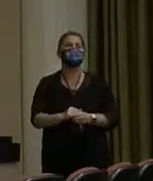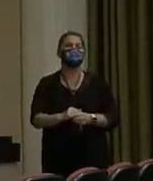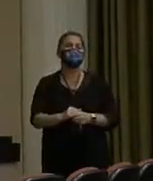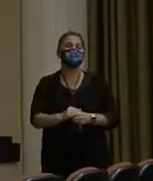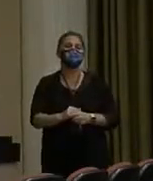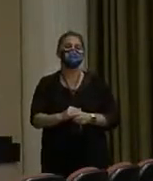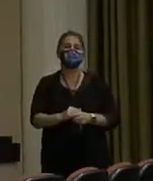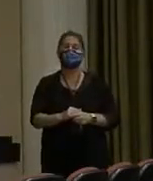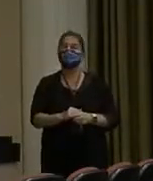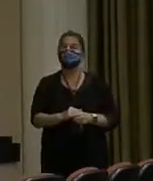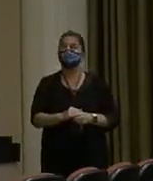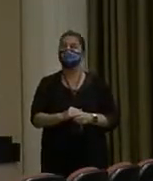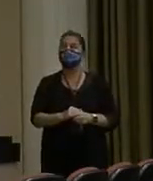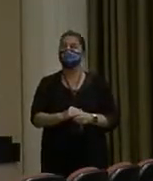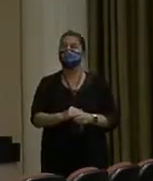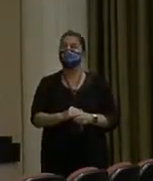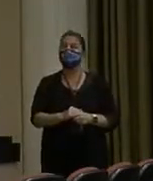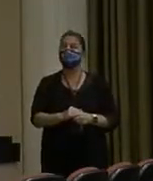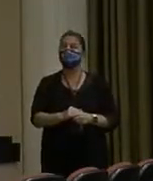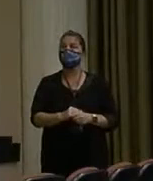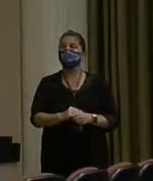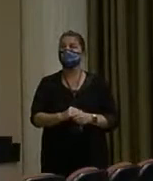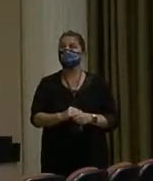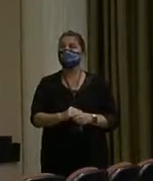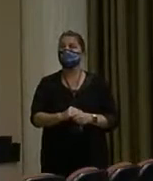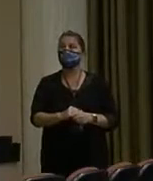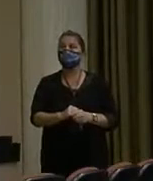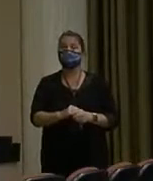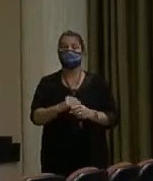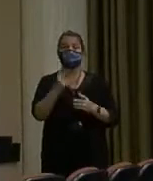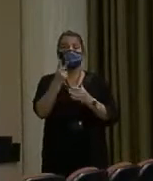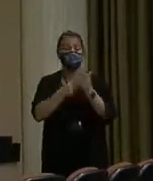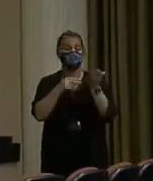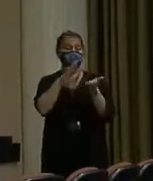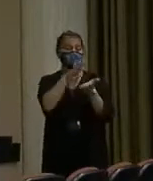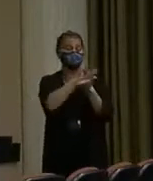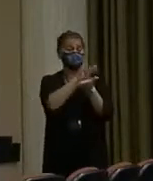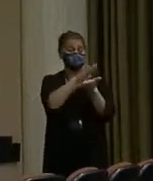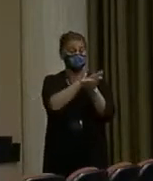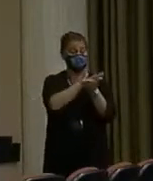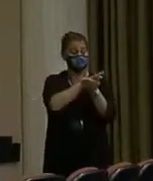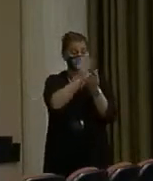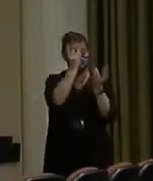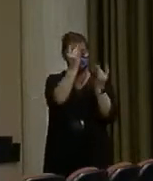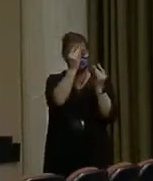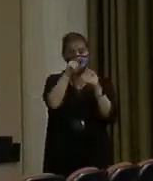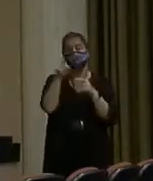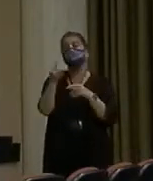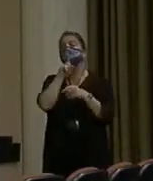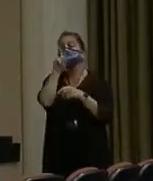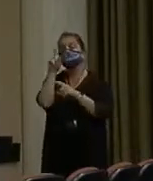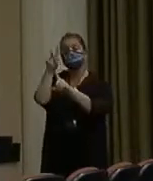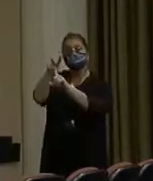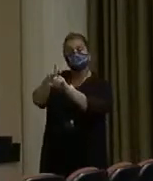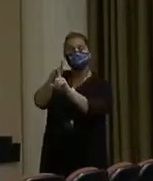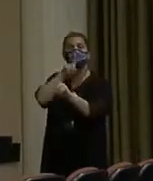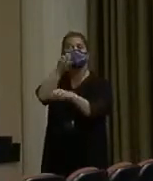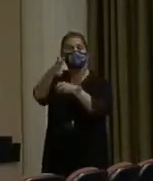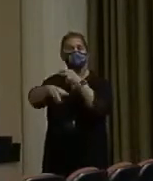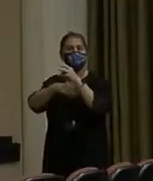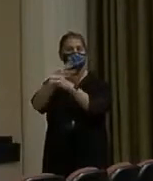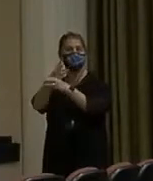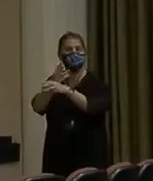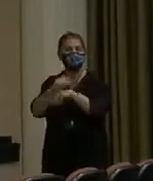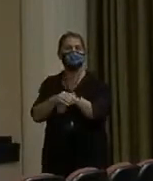talk and think and bring to the academic environment, but to the real world environment